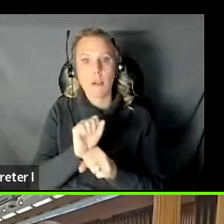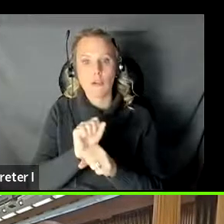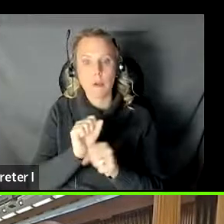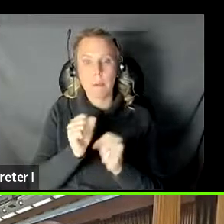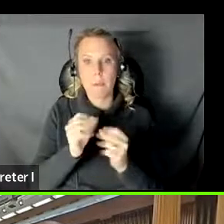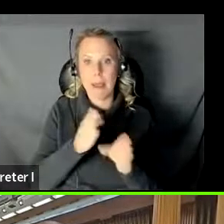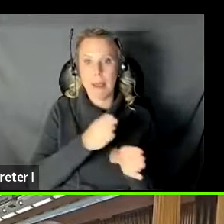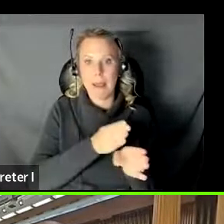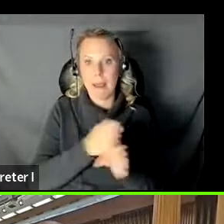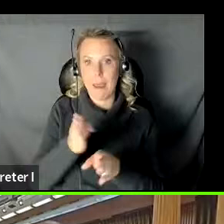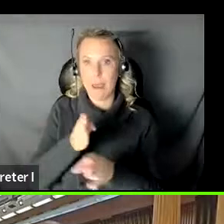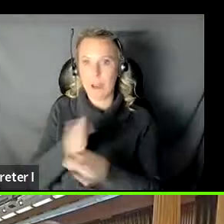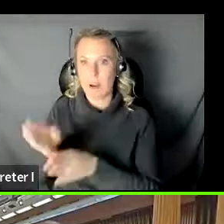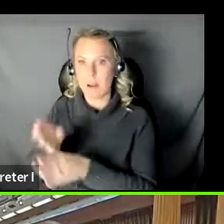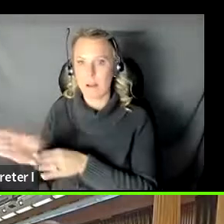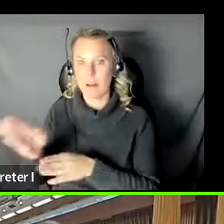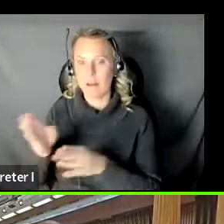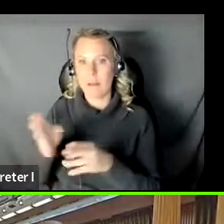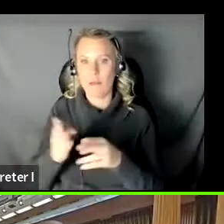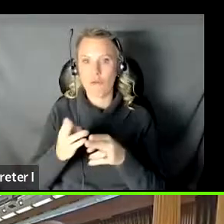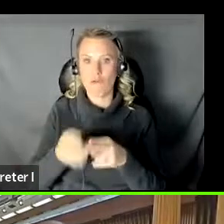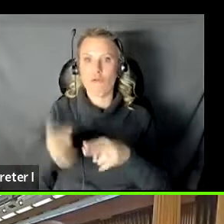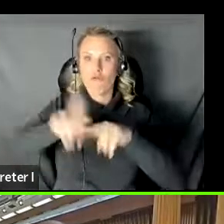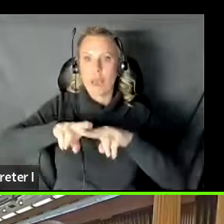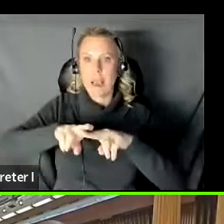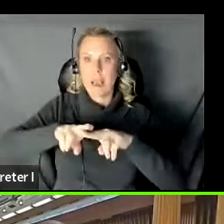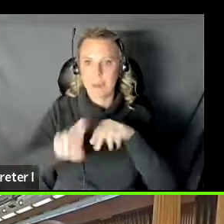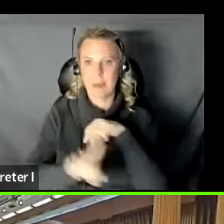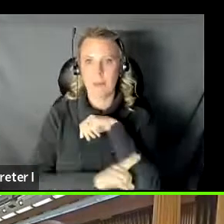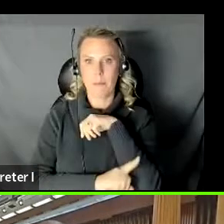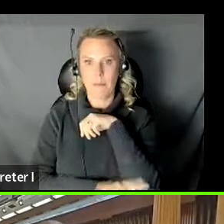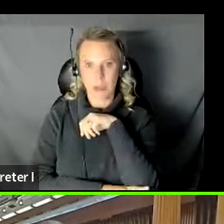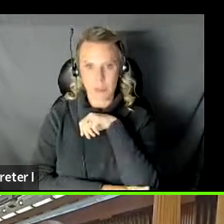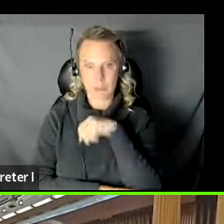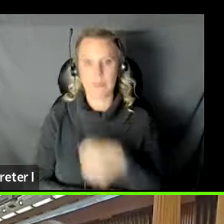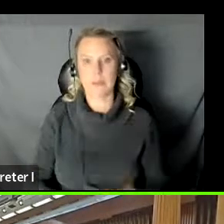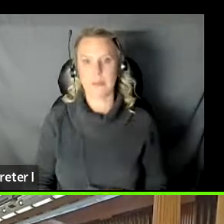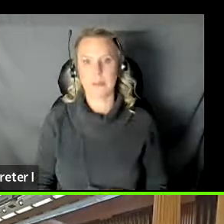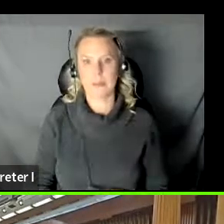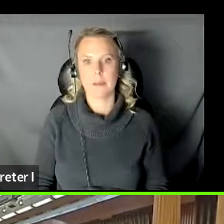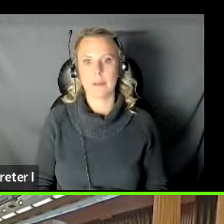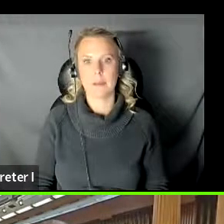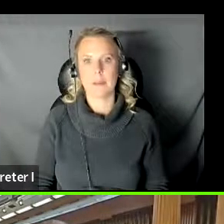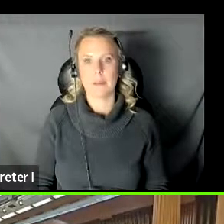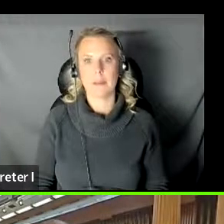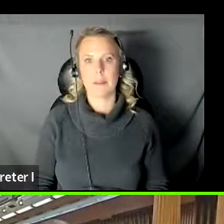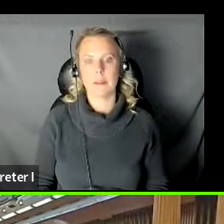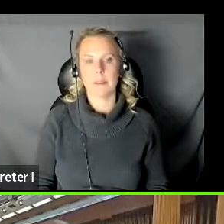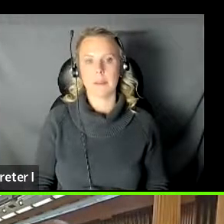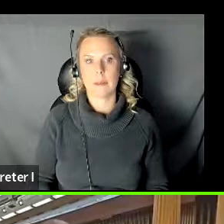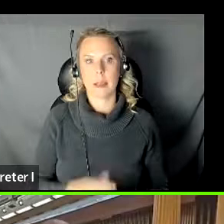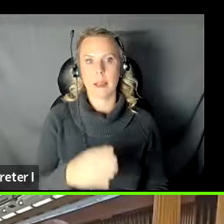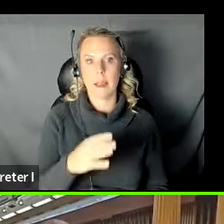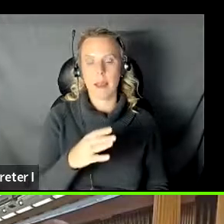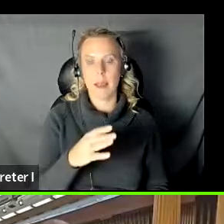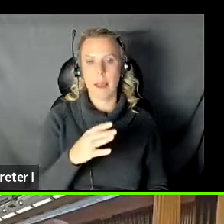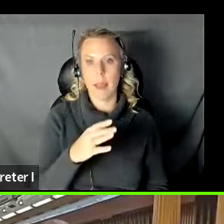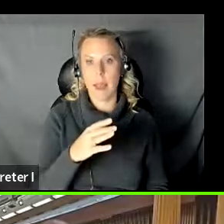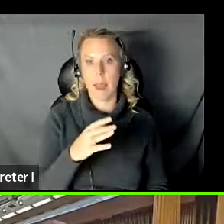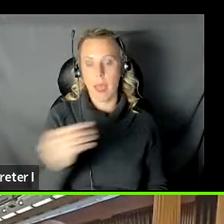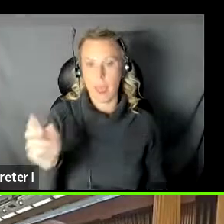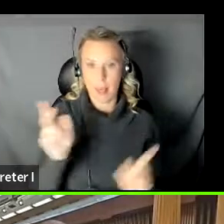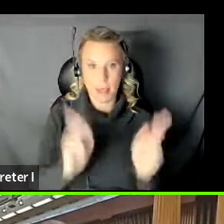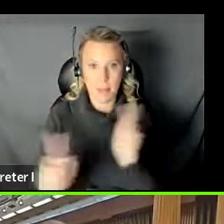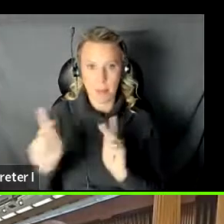areas, it is raising penalties. And what the public should know